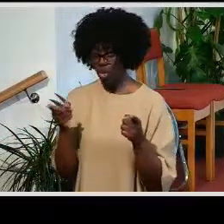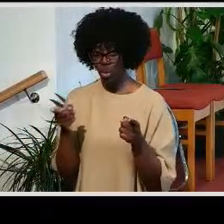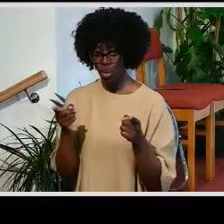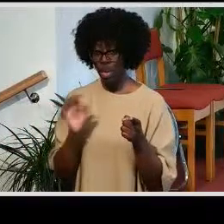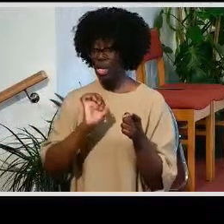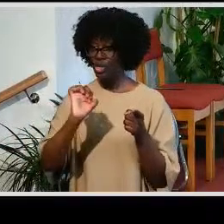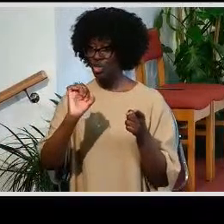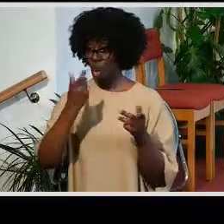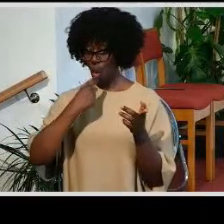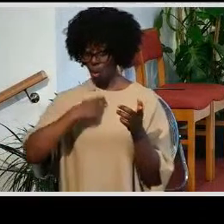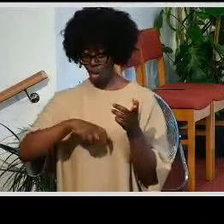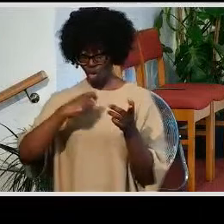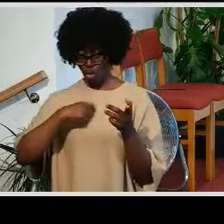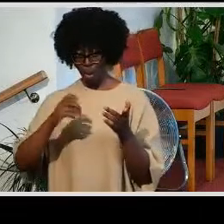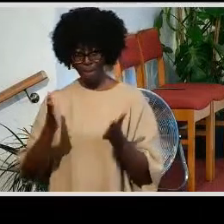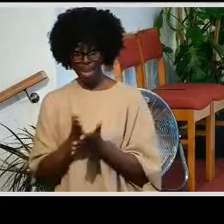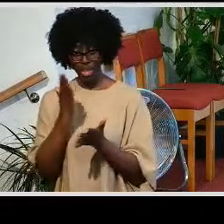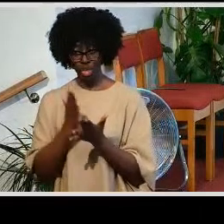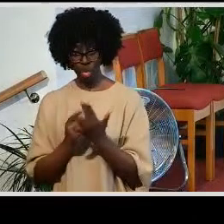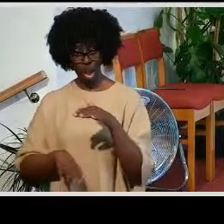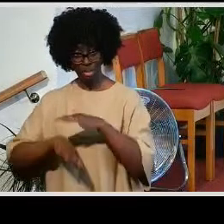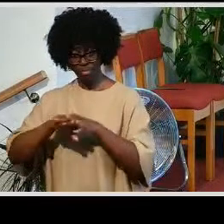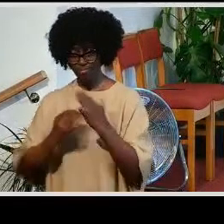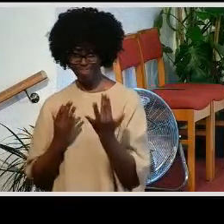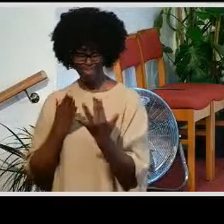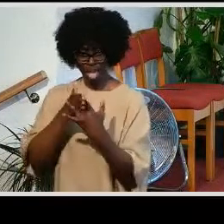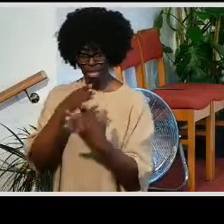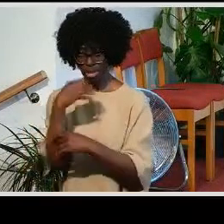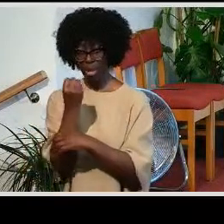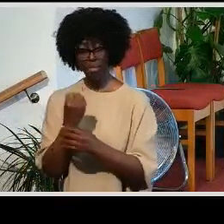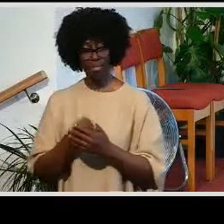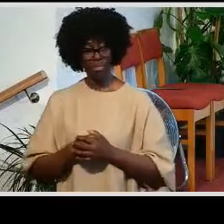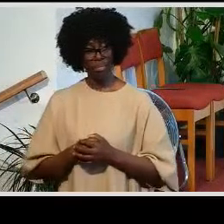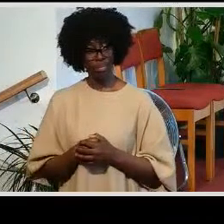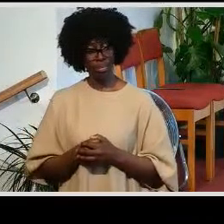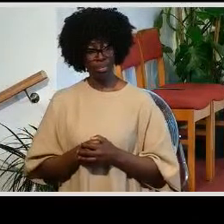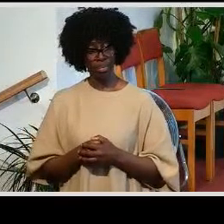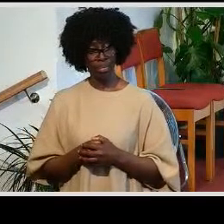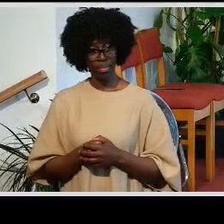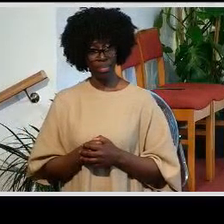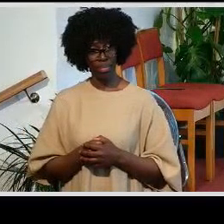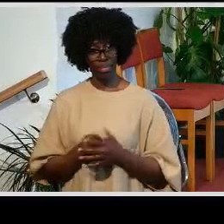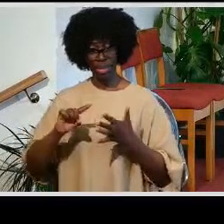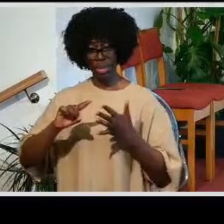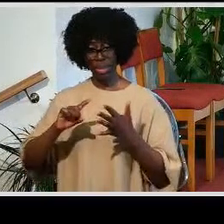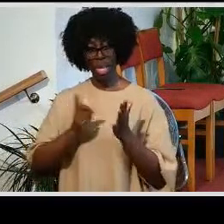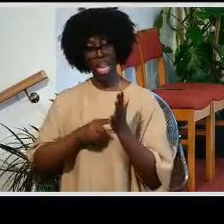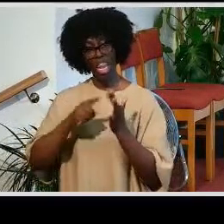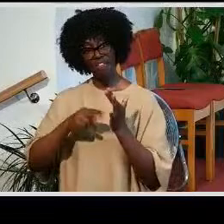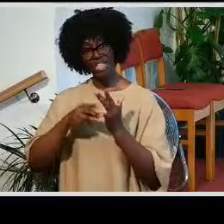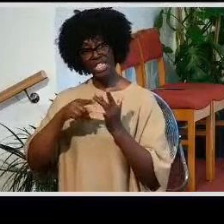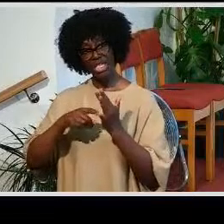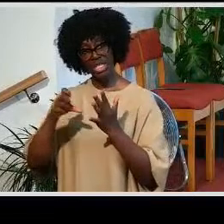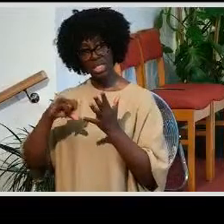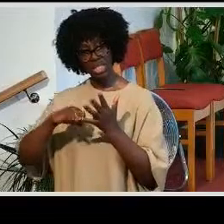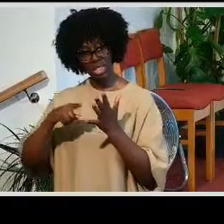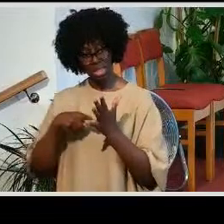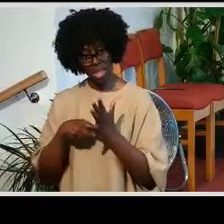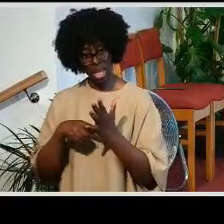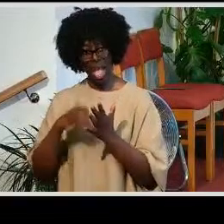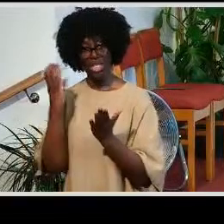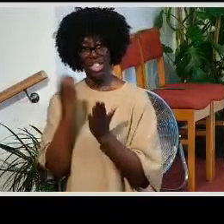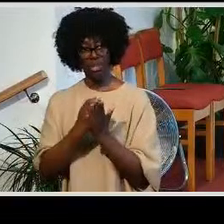it a possibility for them by doing what you should do. In Leviticus chapter 19,